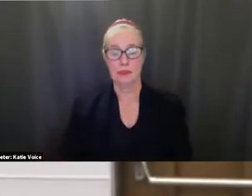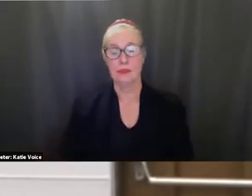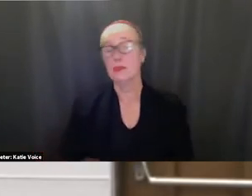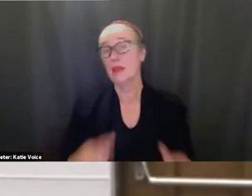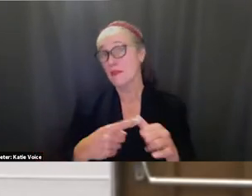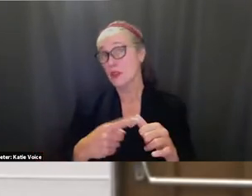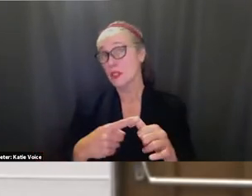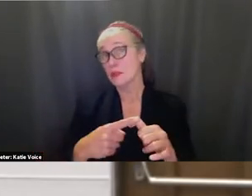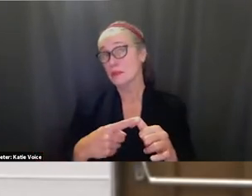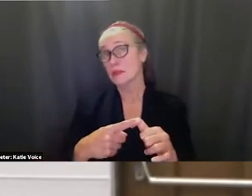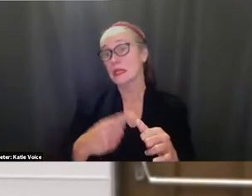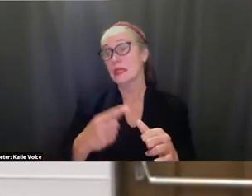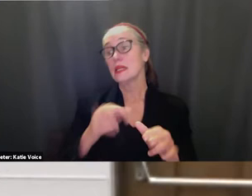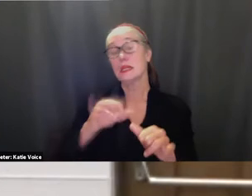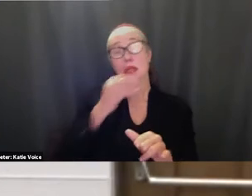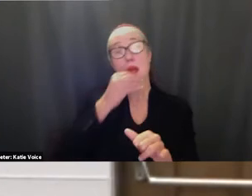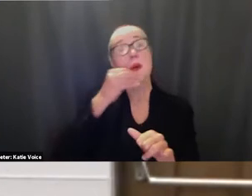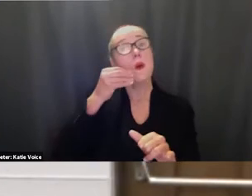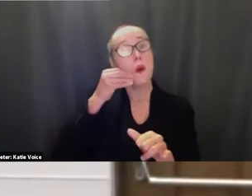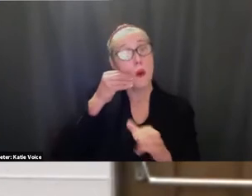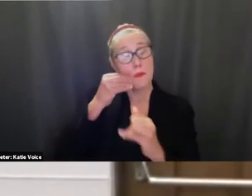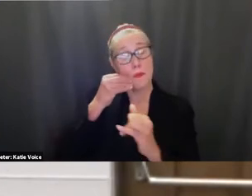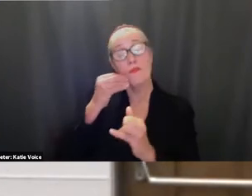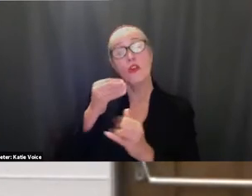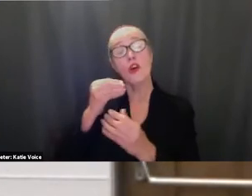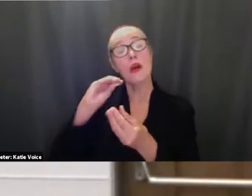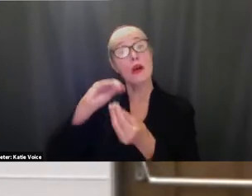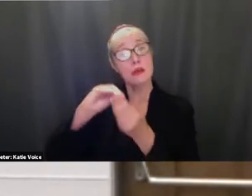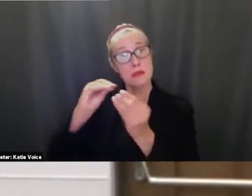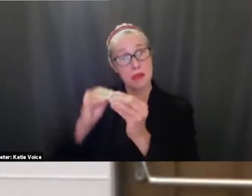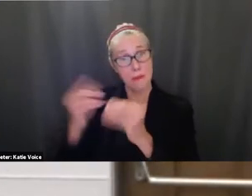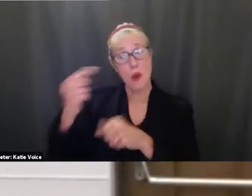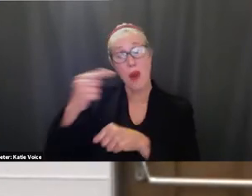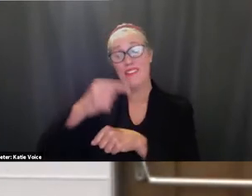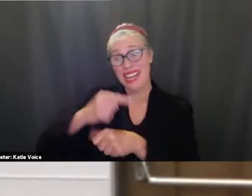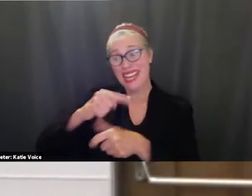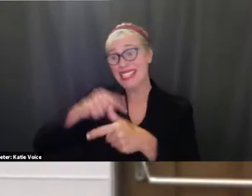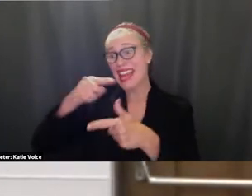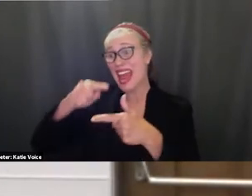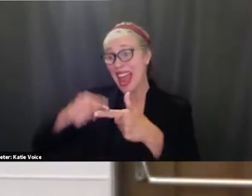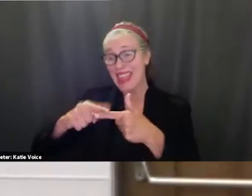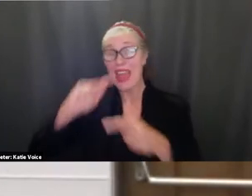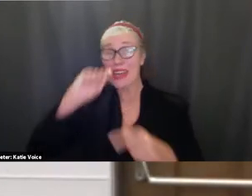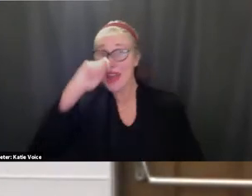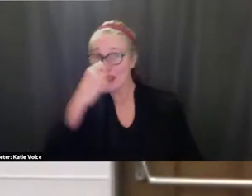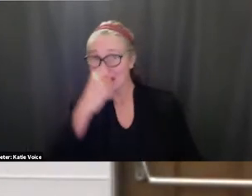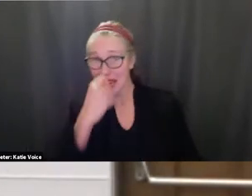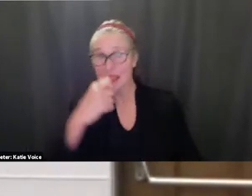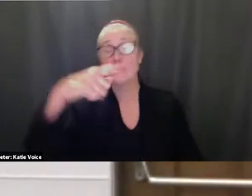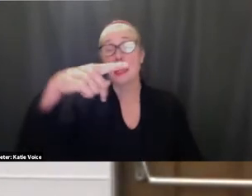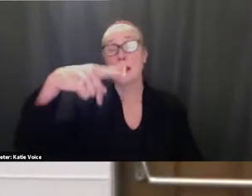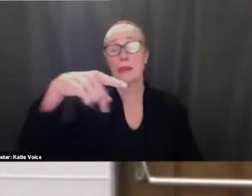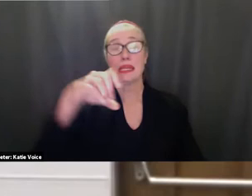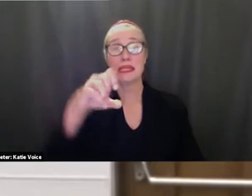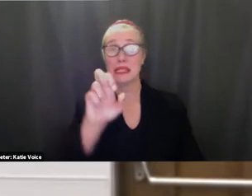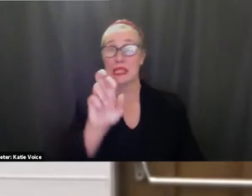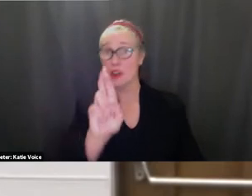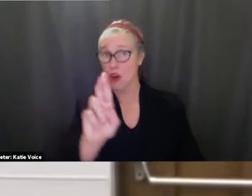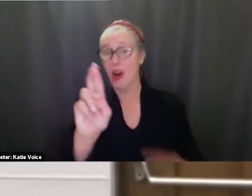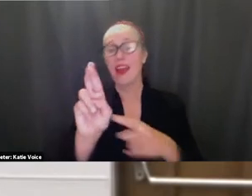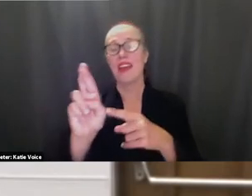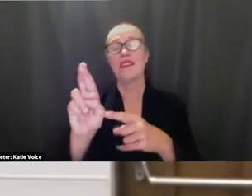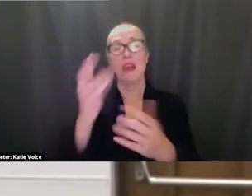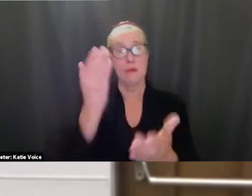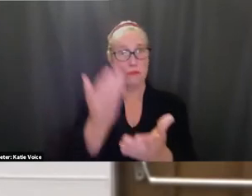they are home for a certain number of days and then they have a molecular pcr test that says that they are